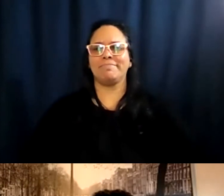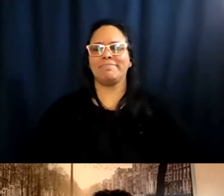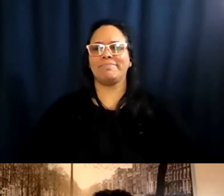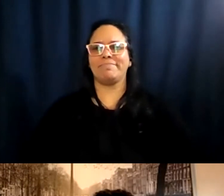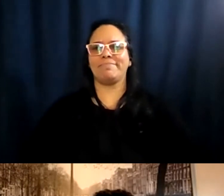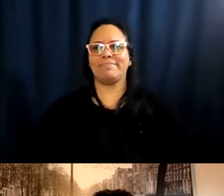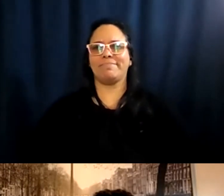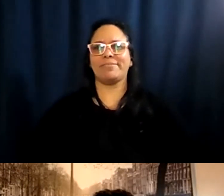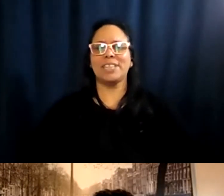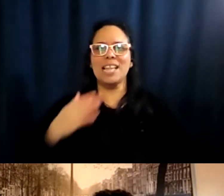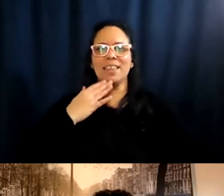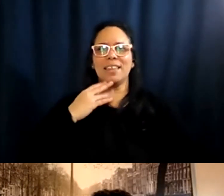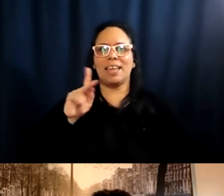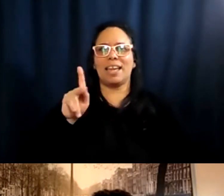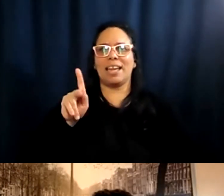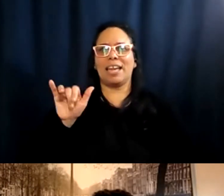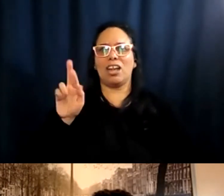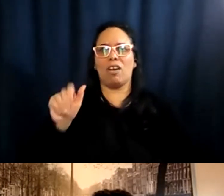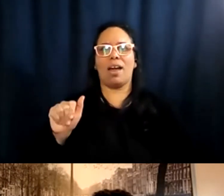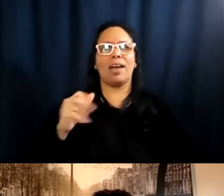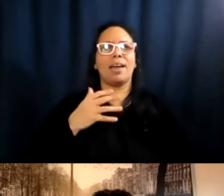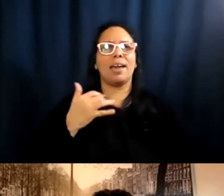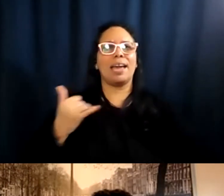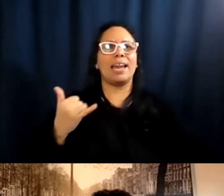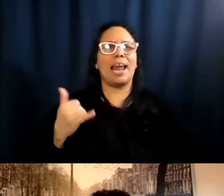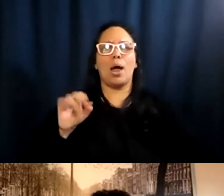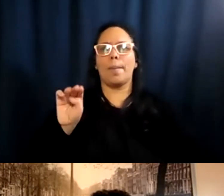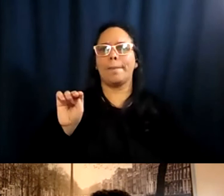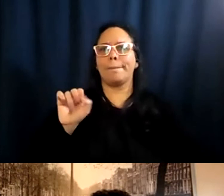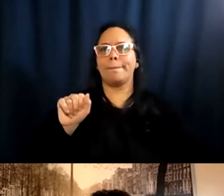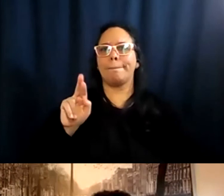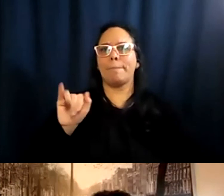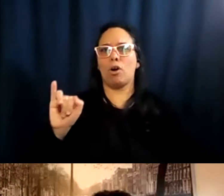Thank you, Kira. And then we'll hear from Mari, please.